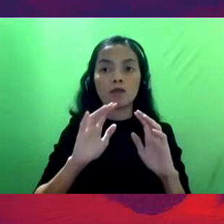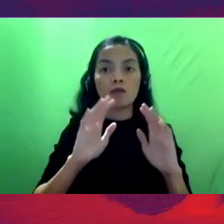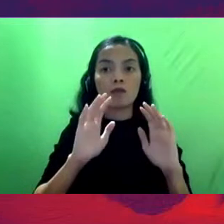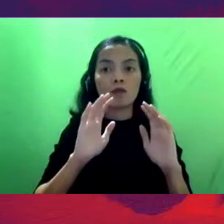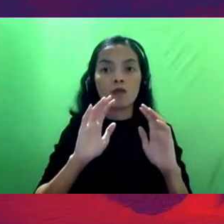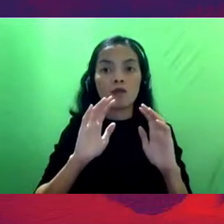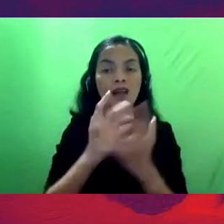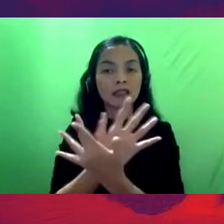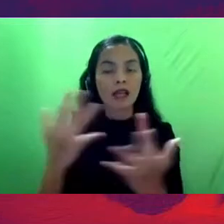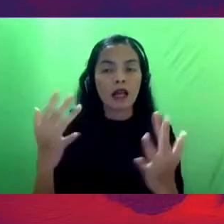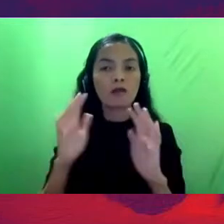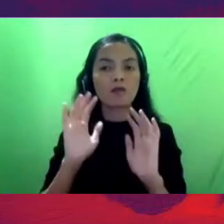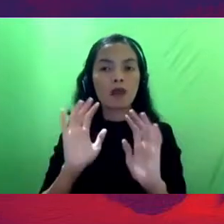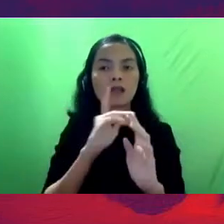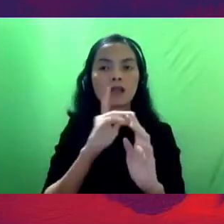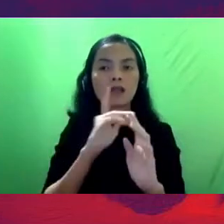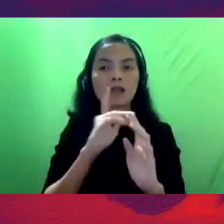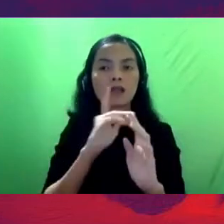on their